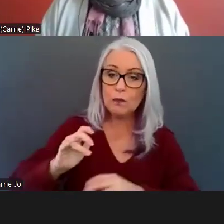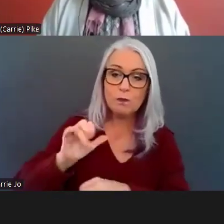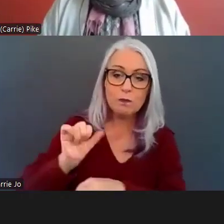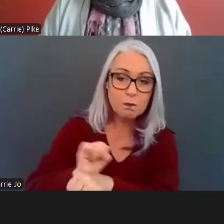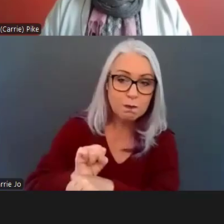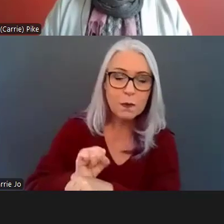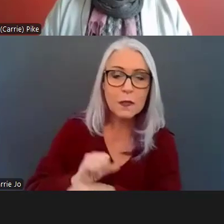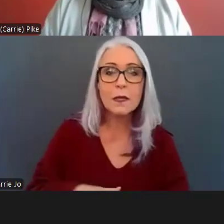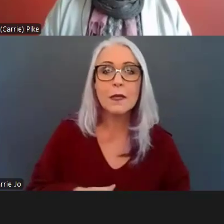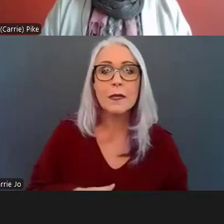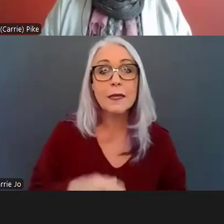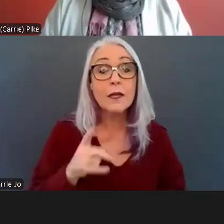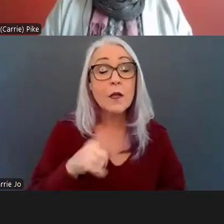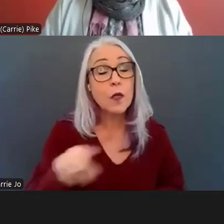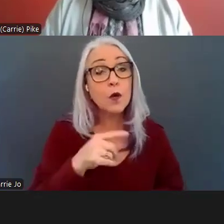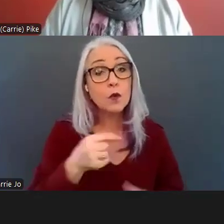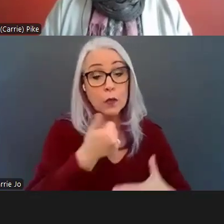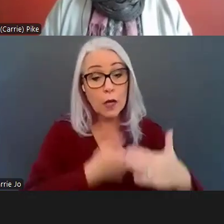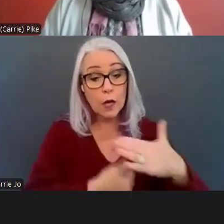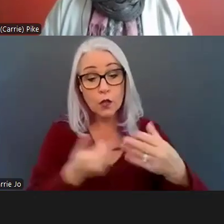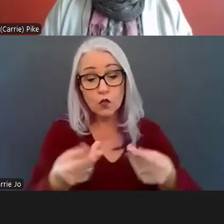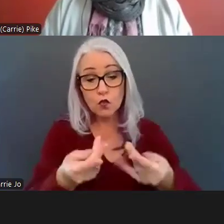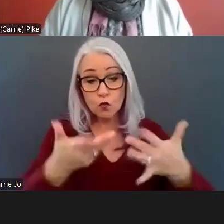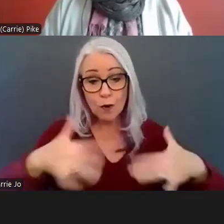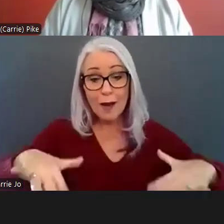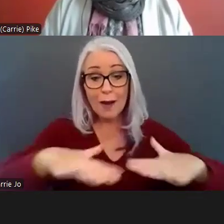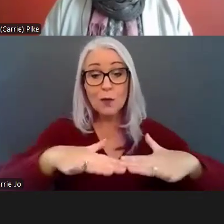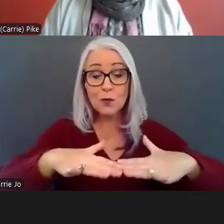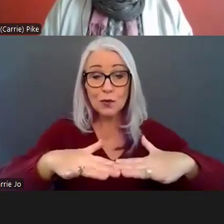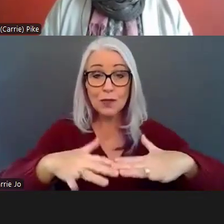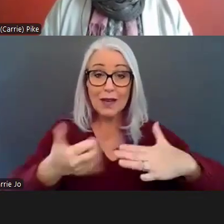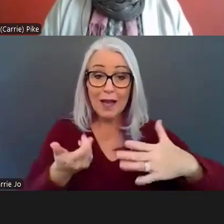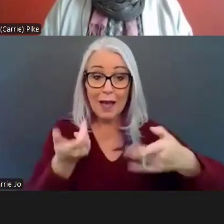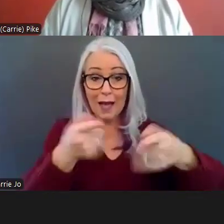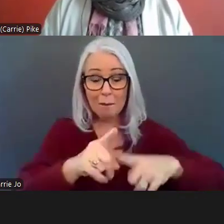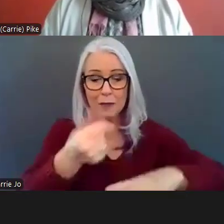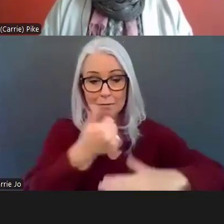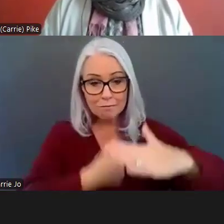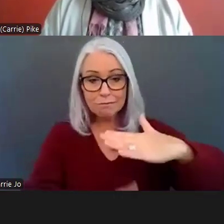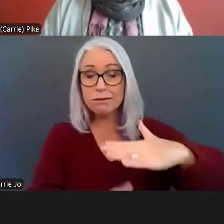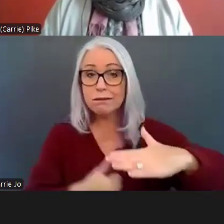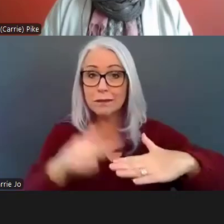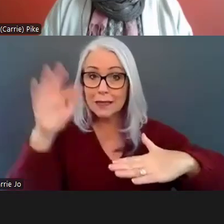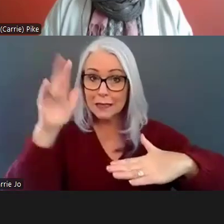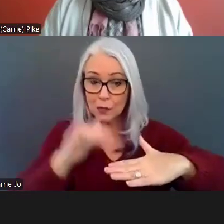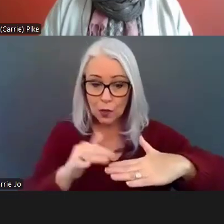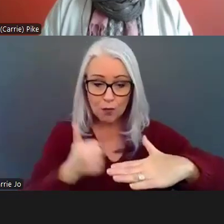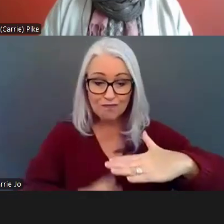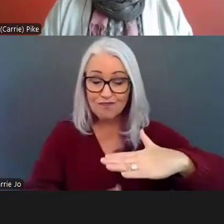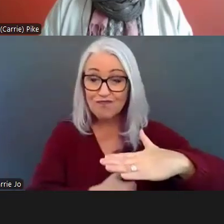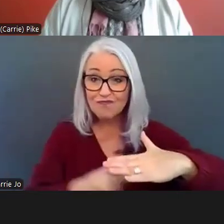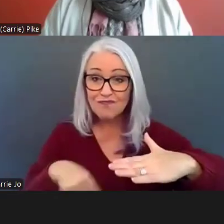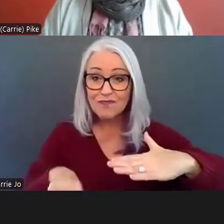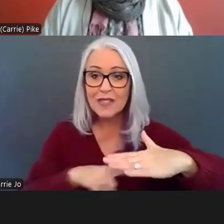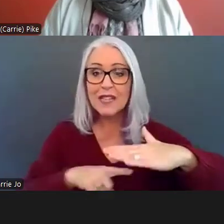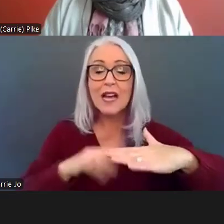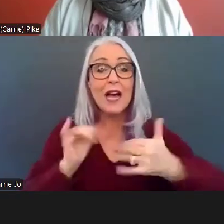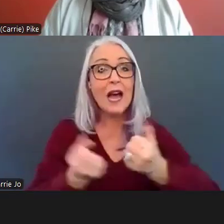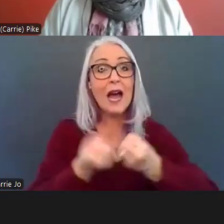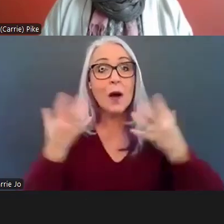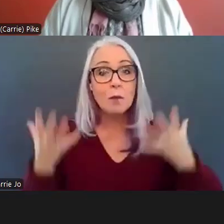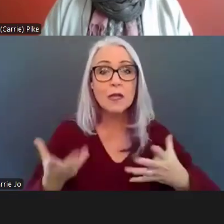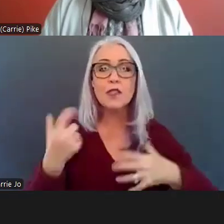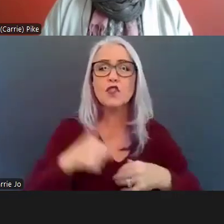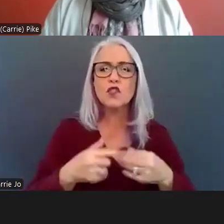subnivean, those underground, under snow conditions that are really important for wildlife. Again, how much coarse woody debris